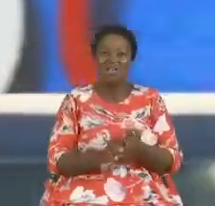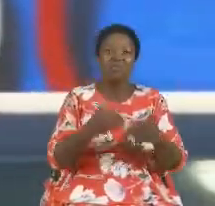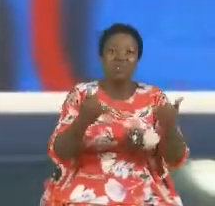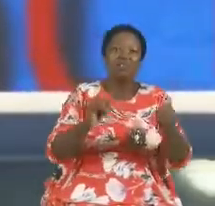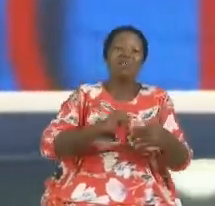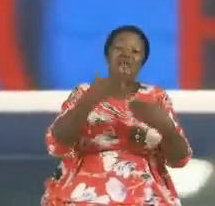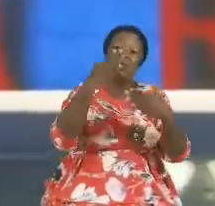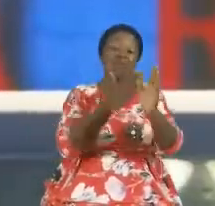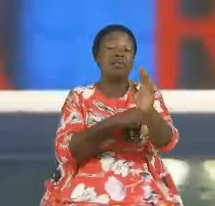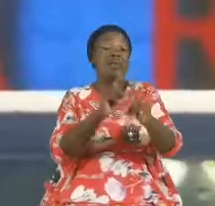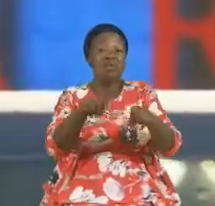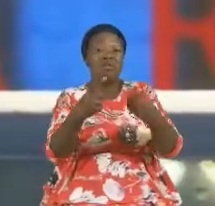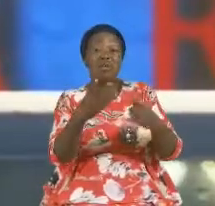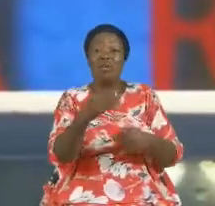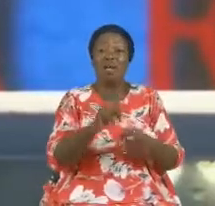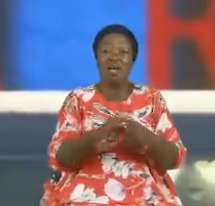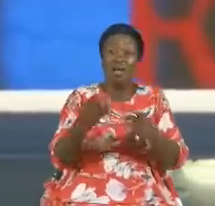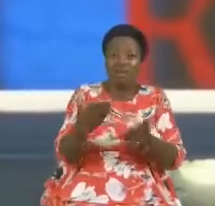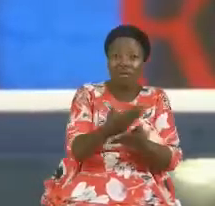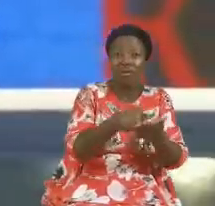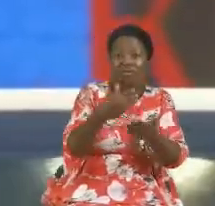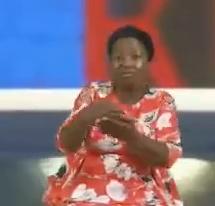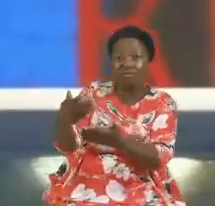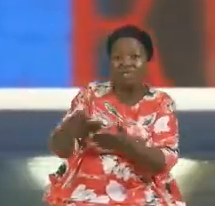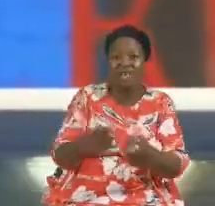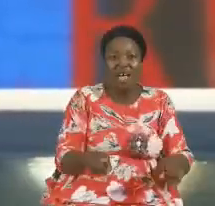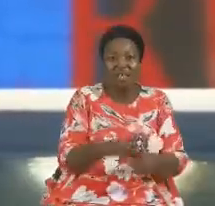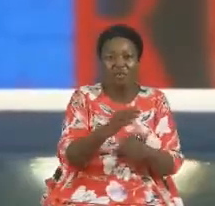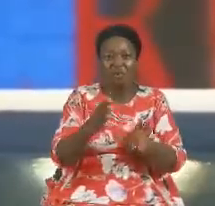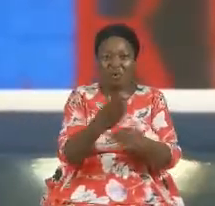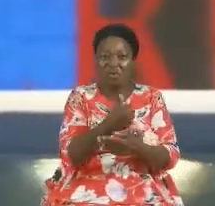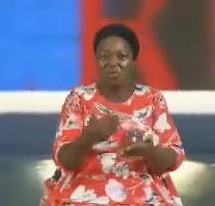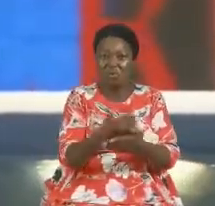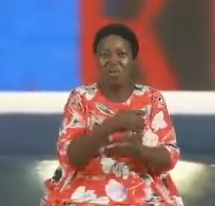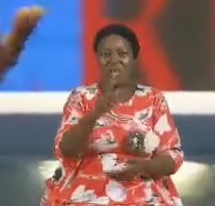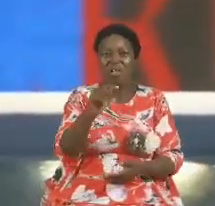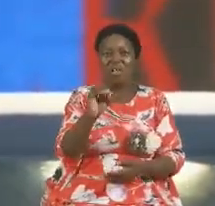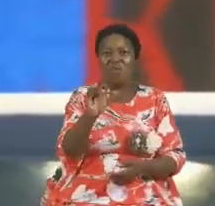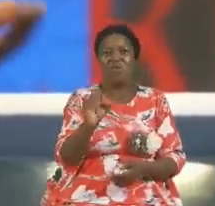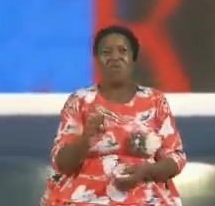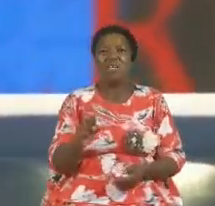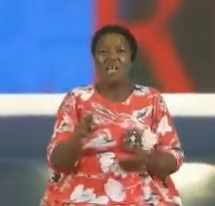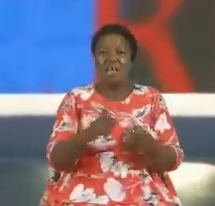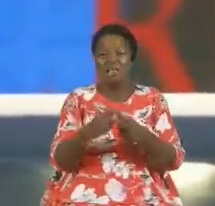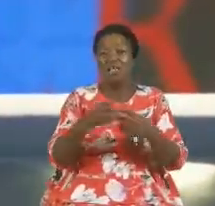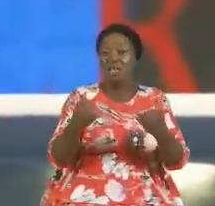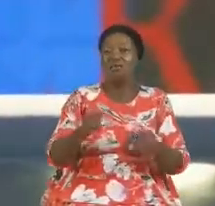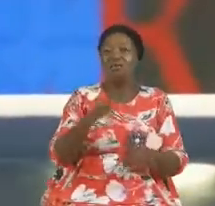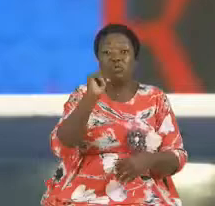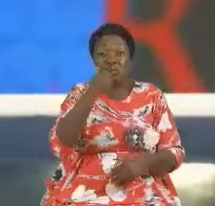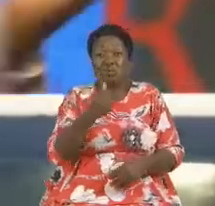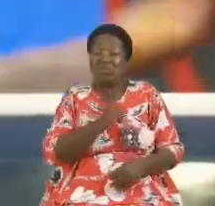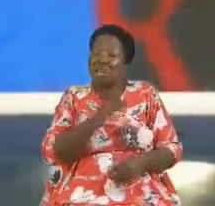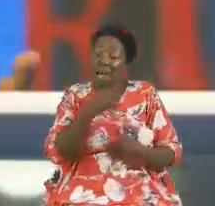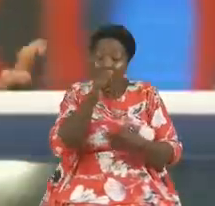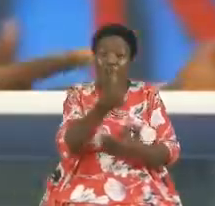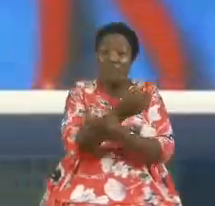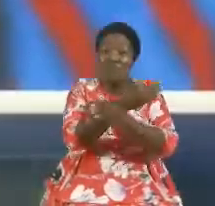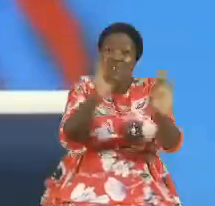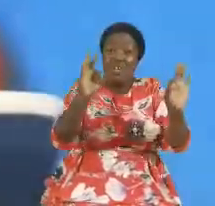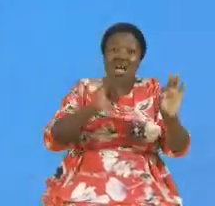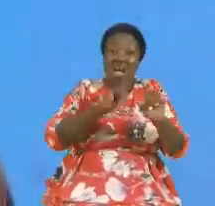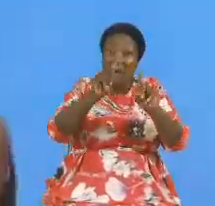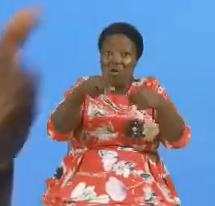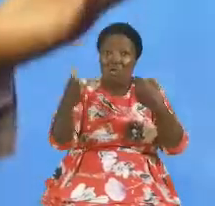like, okay, I'm there now and I collected some things, like we are collecting toys, and now